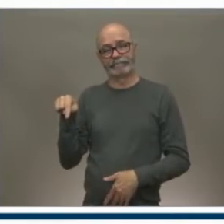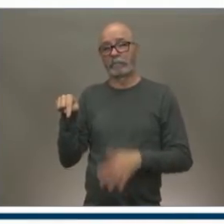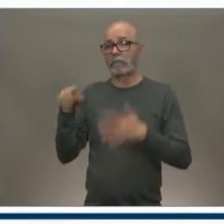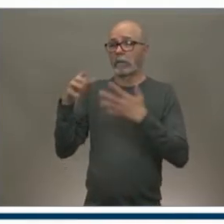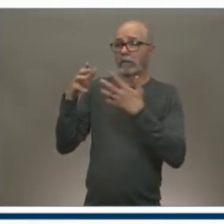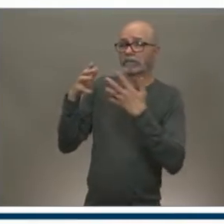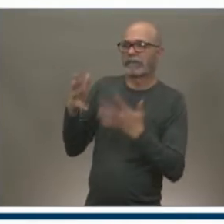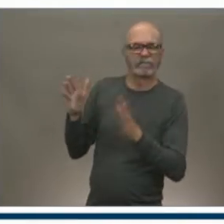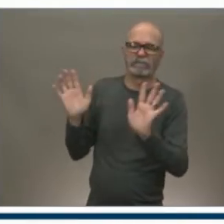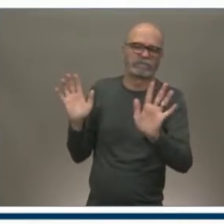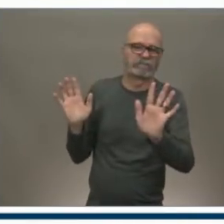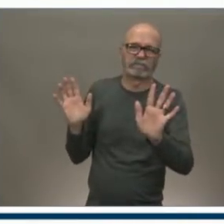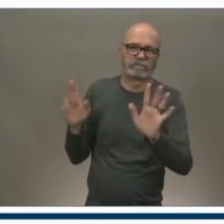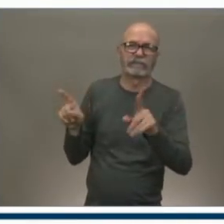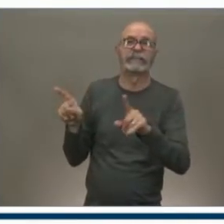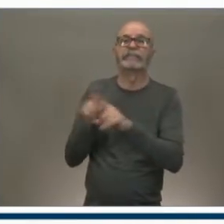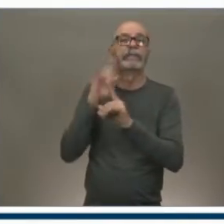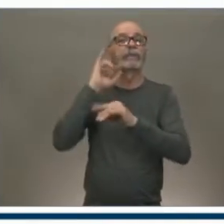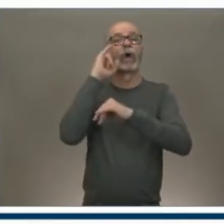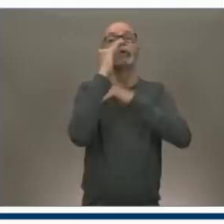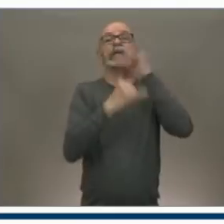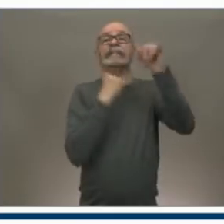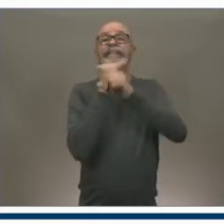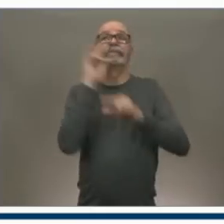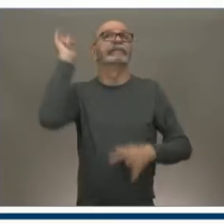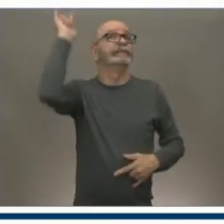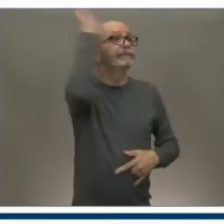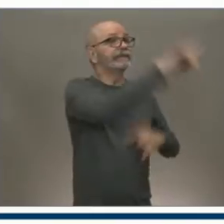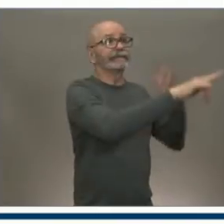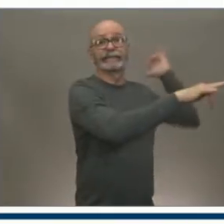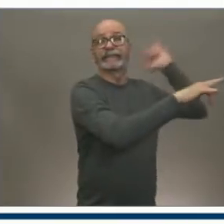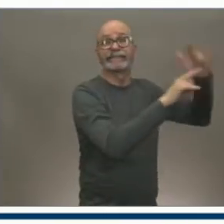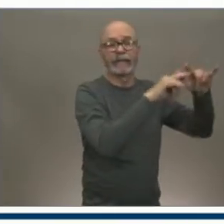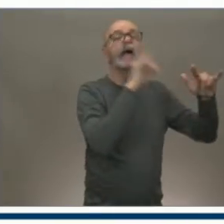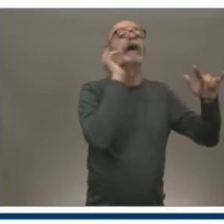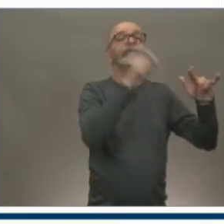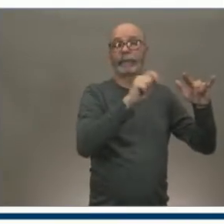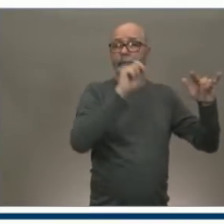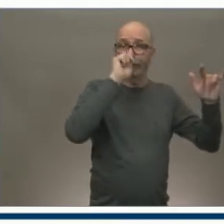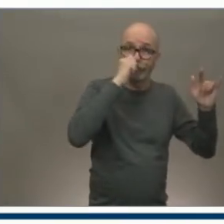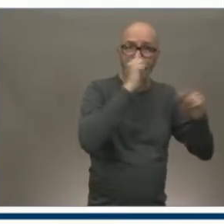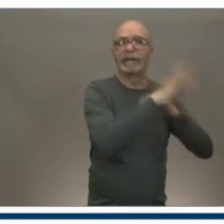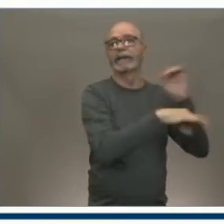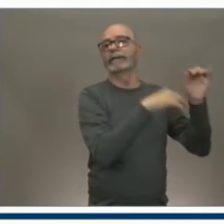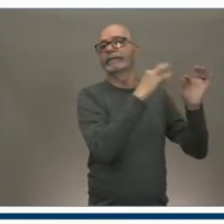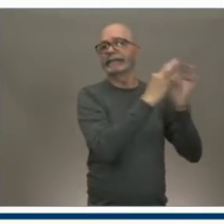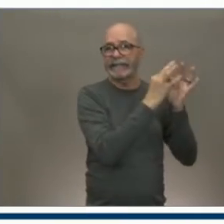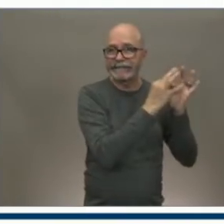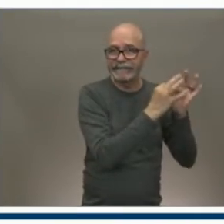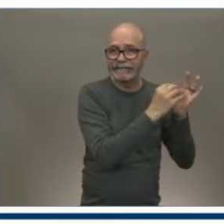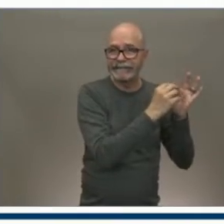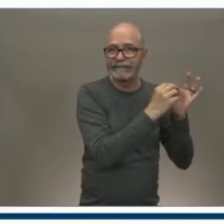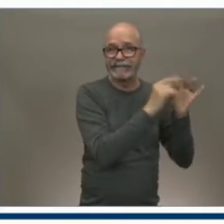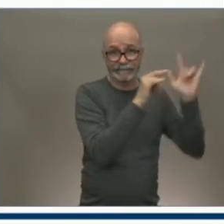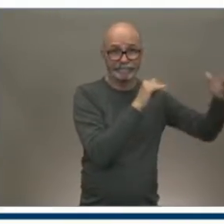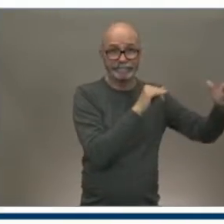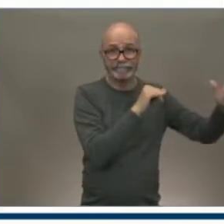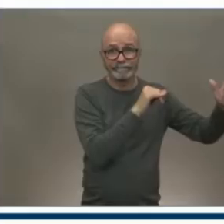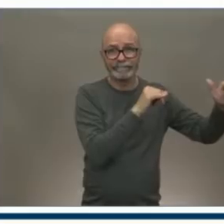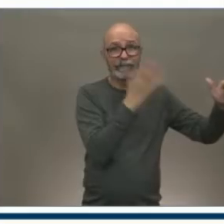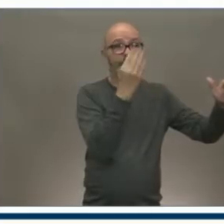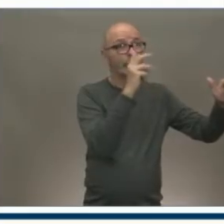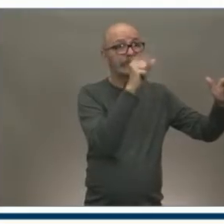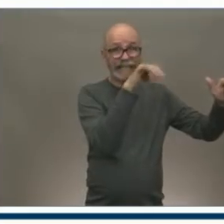different when we've had international travelers all along for their international federally mandated quarantine. They're under